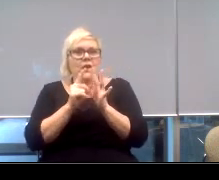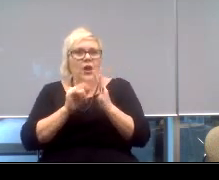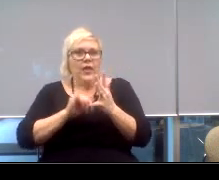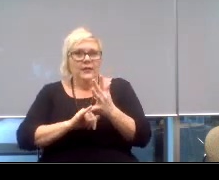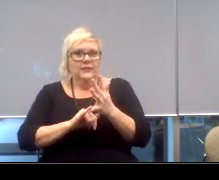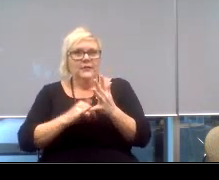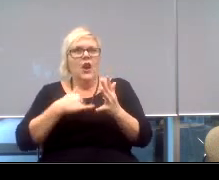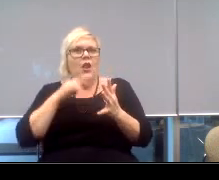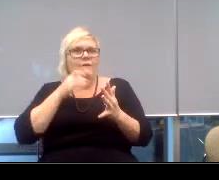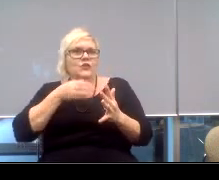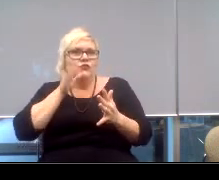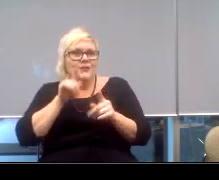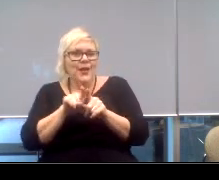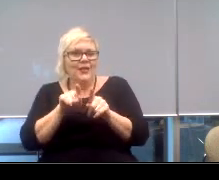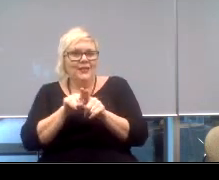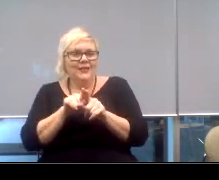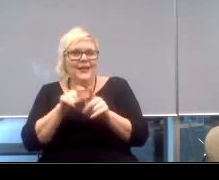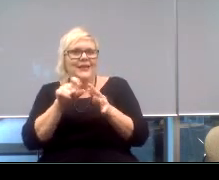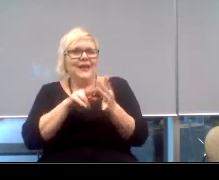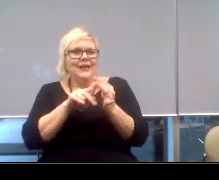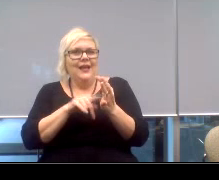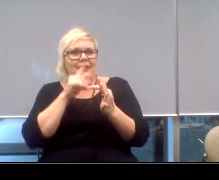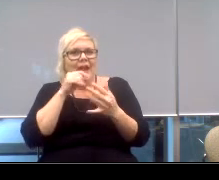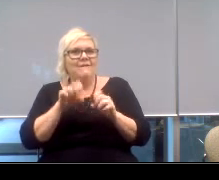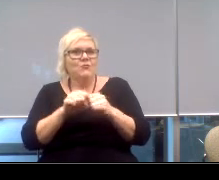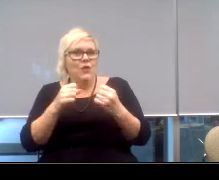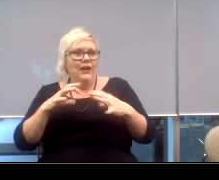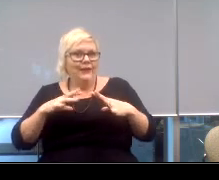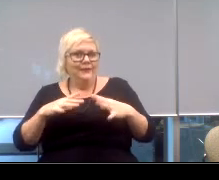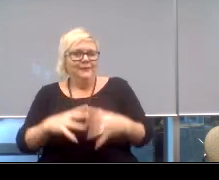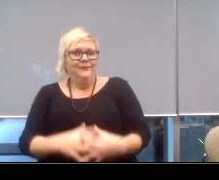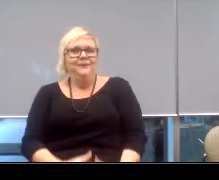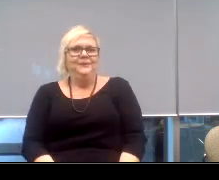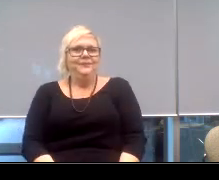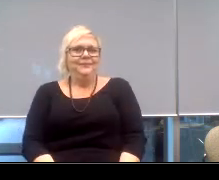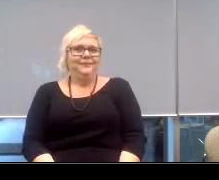And I'll have a drink and Danielle can have a break.